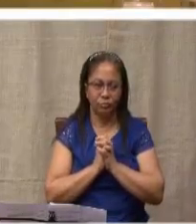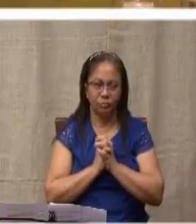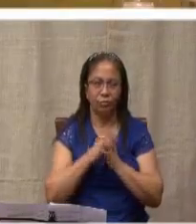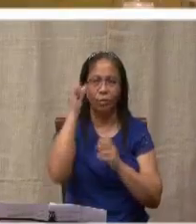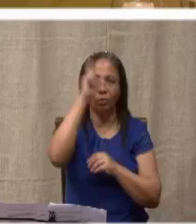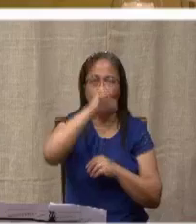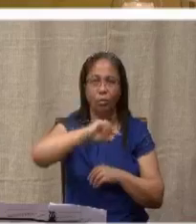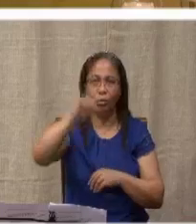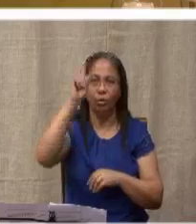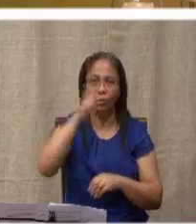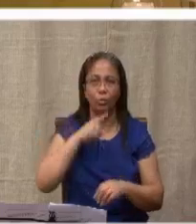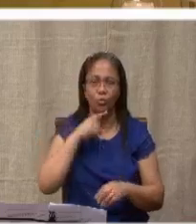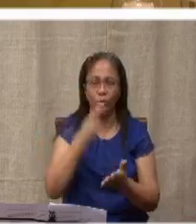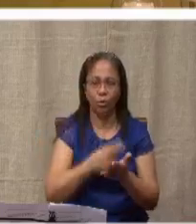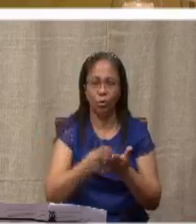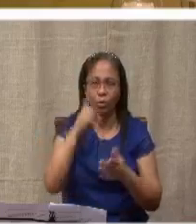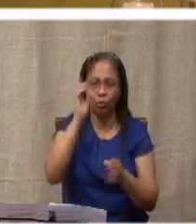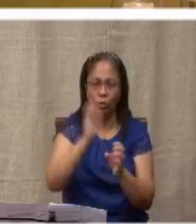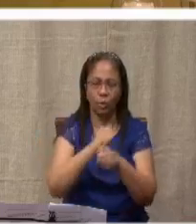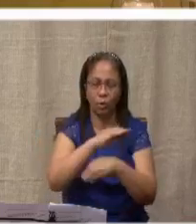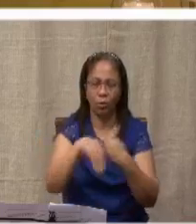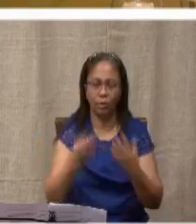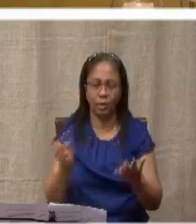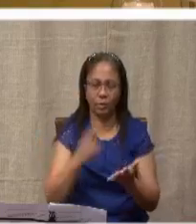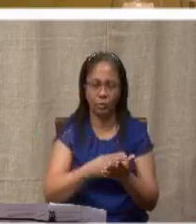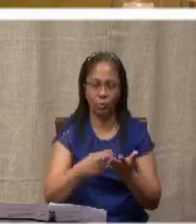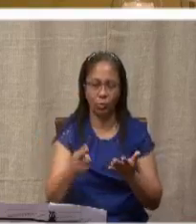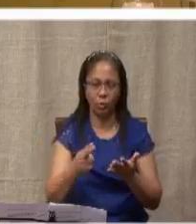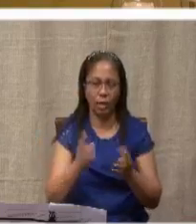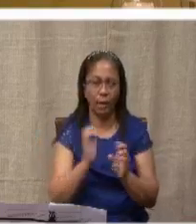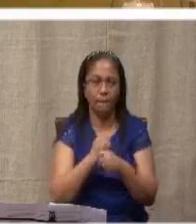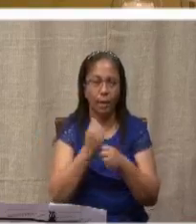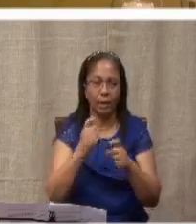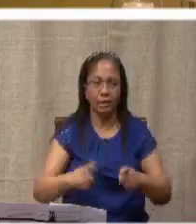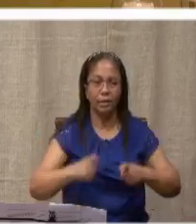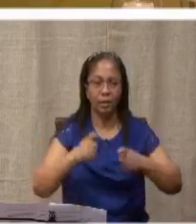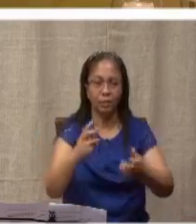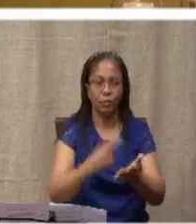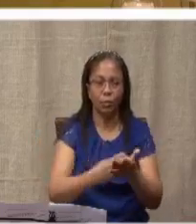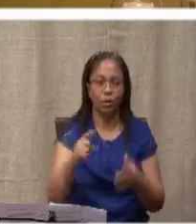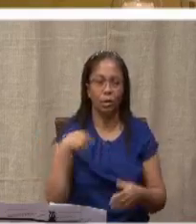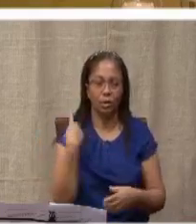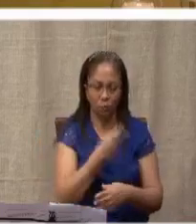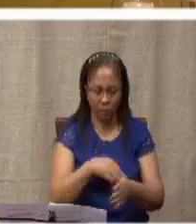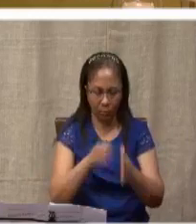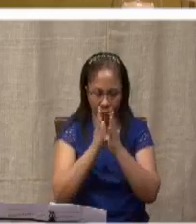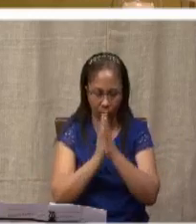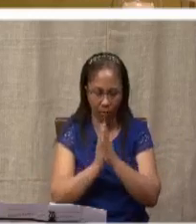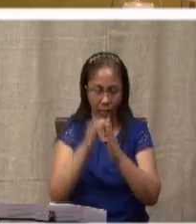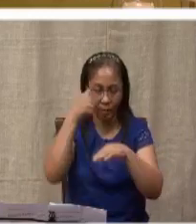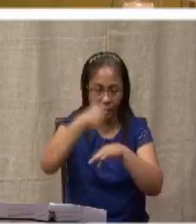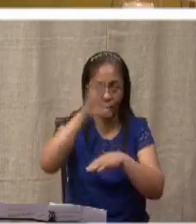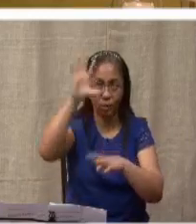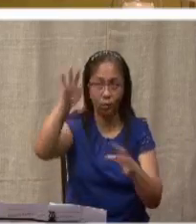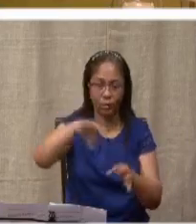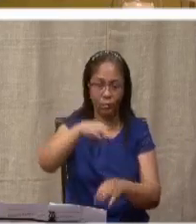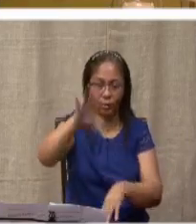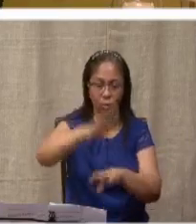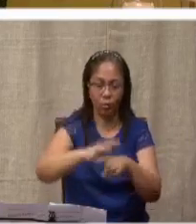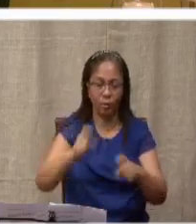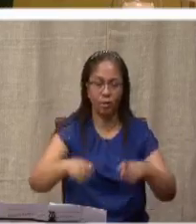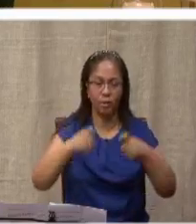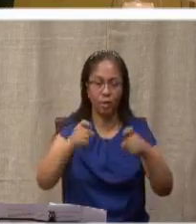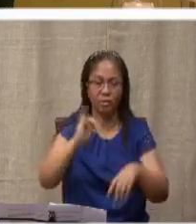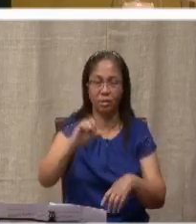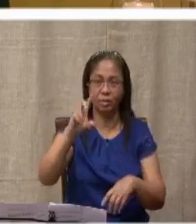you are indeed holy o lord the fount of all holiness make holy therefore these guests we pray by sending down your spirit